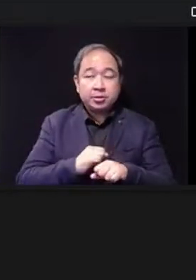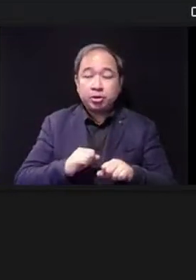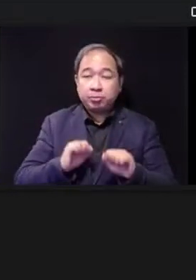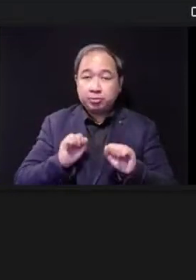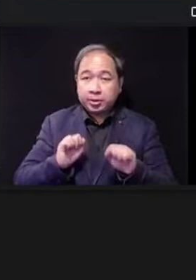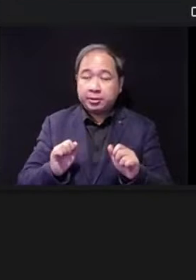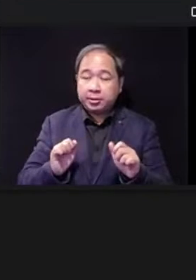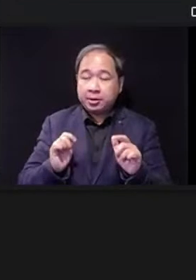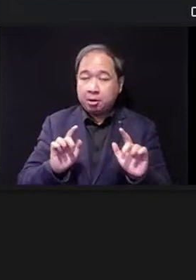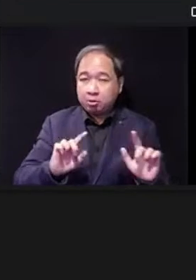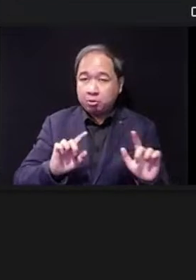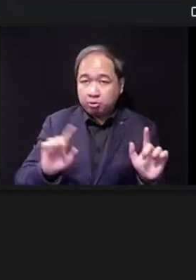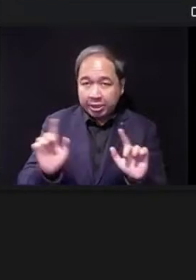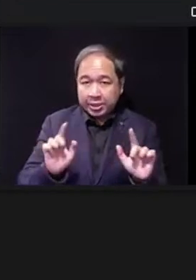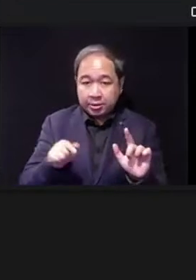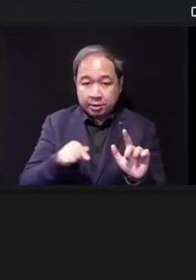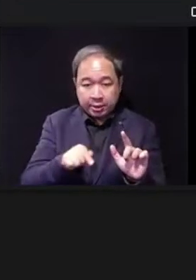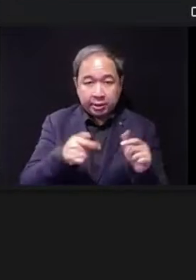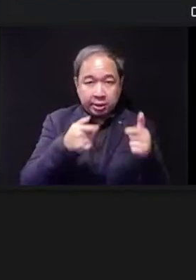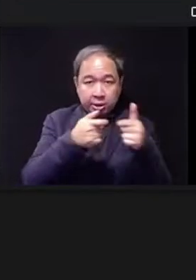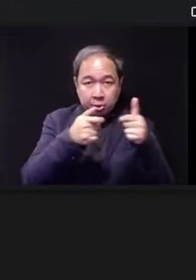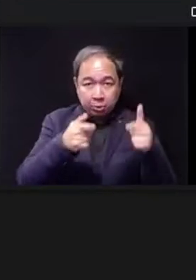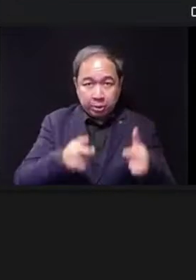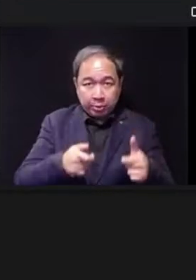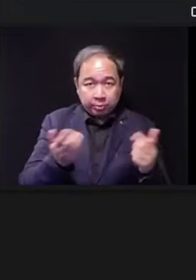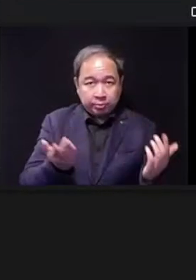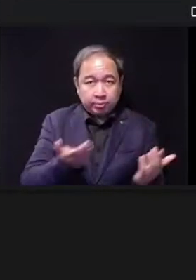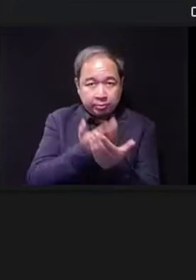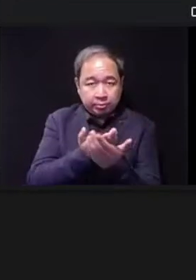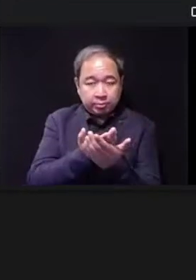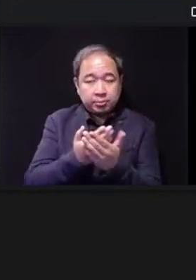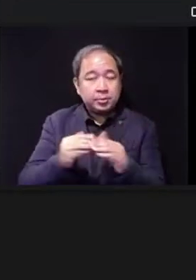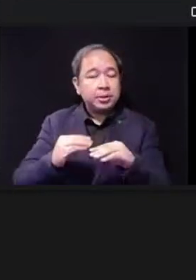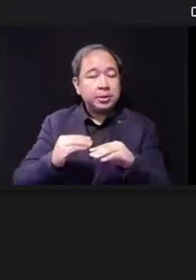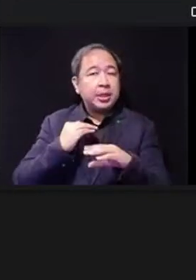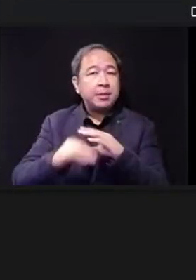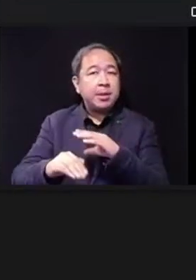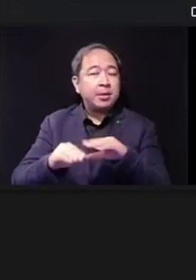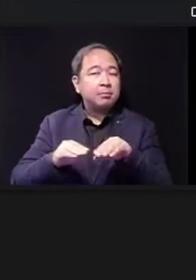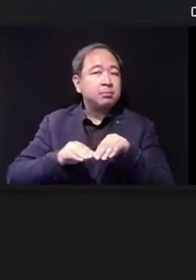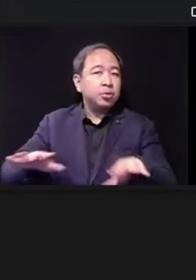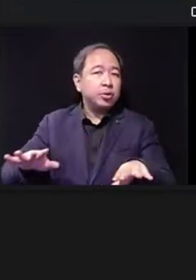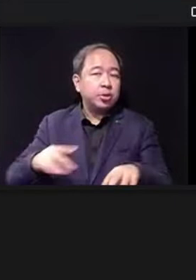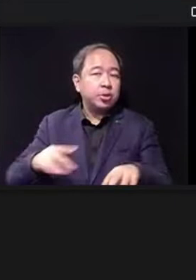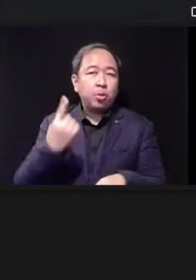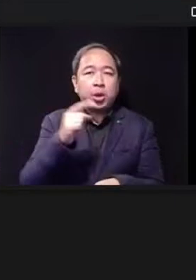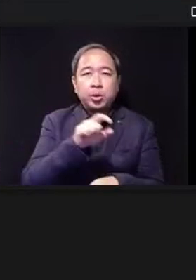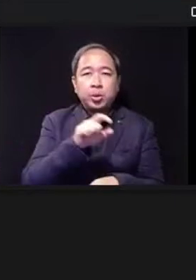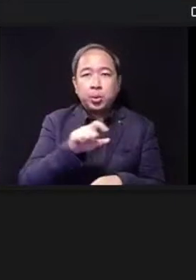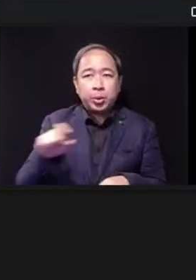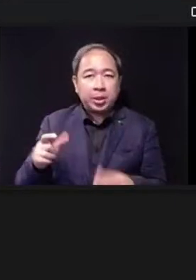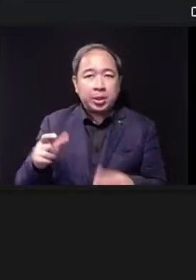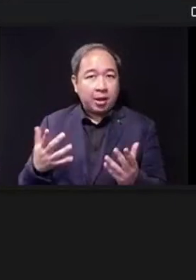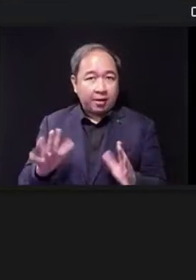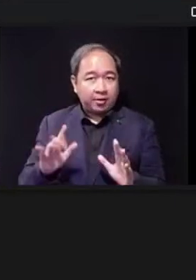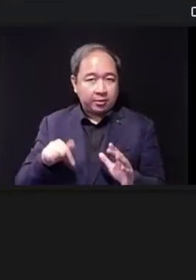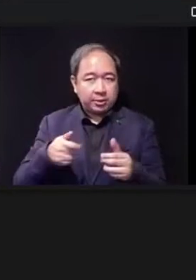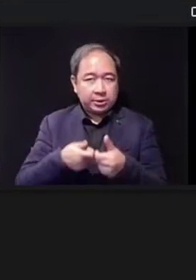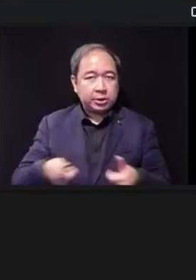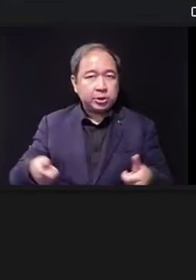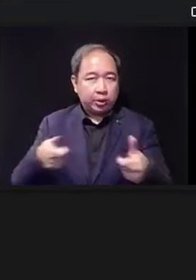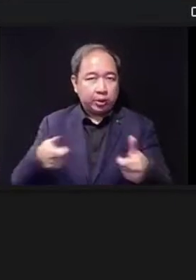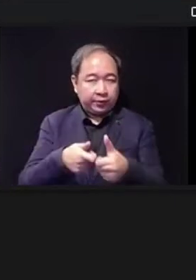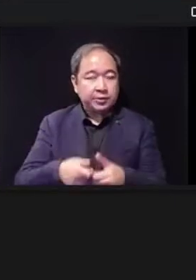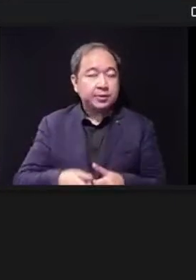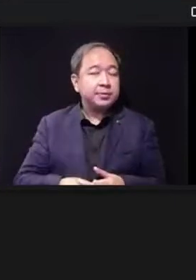with this report for email to us a week after this conference, after